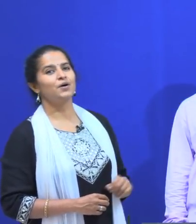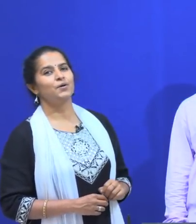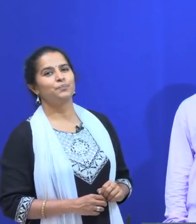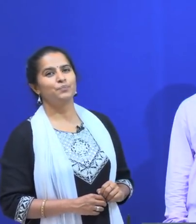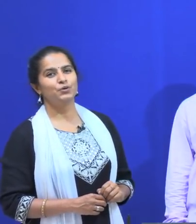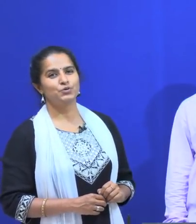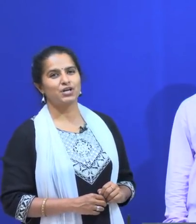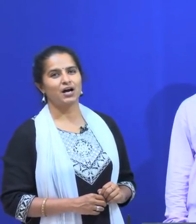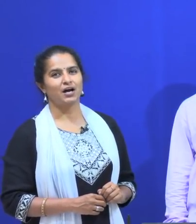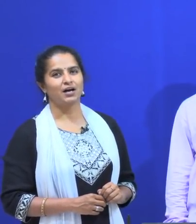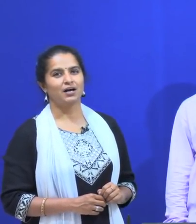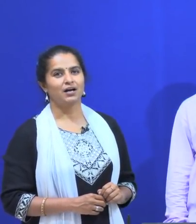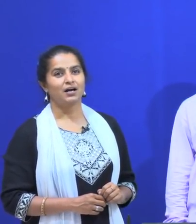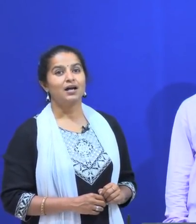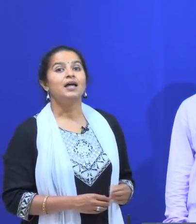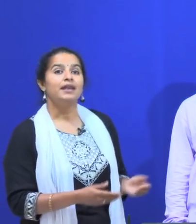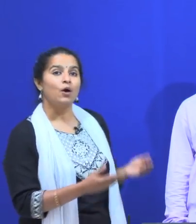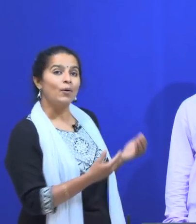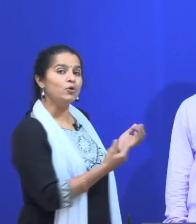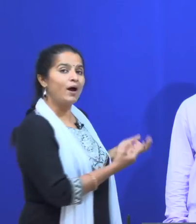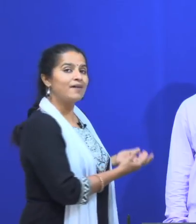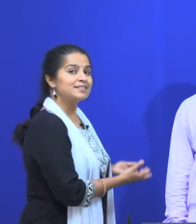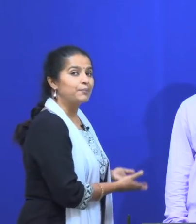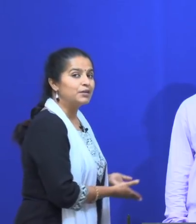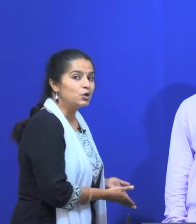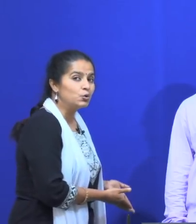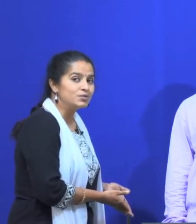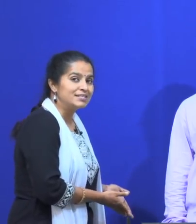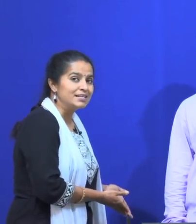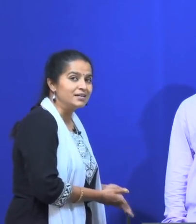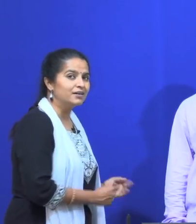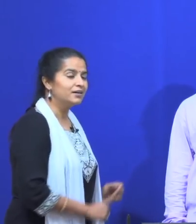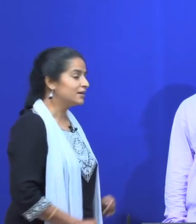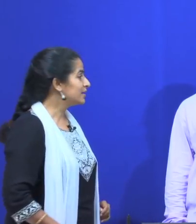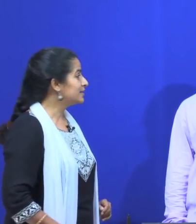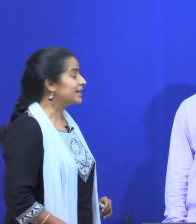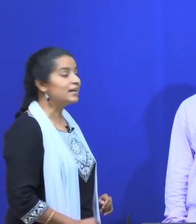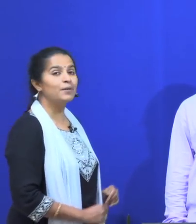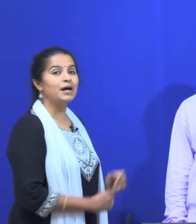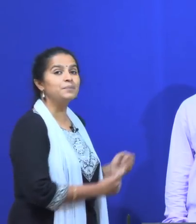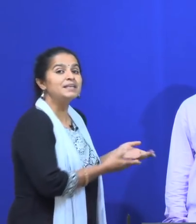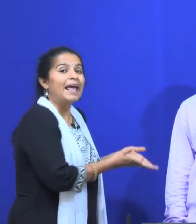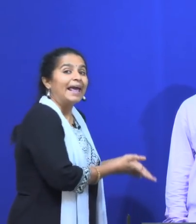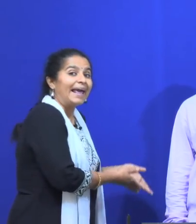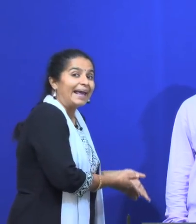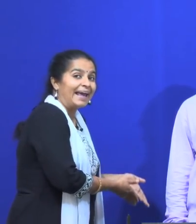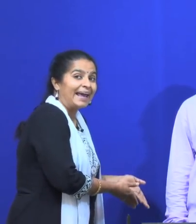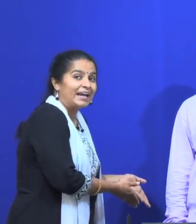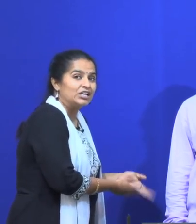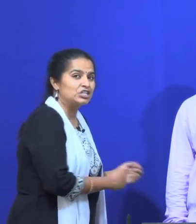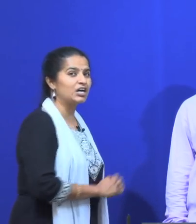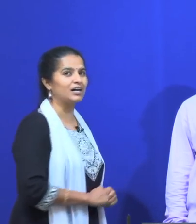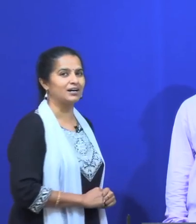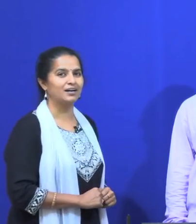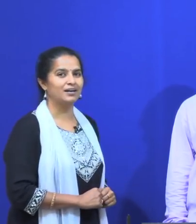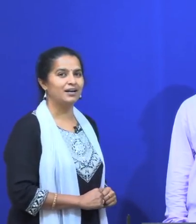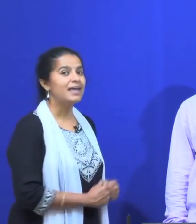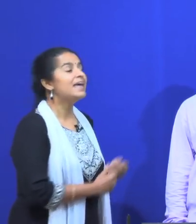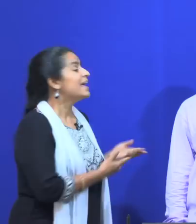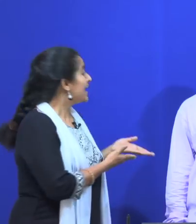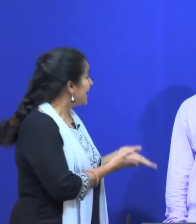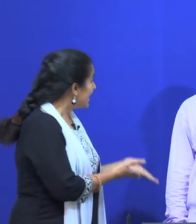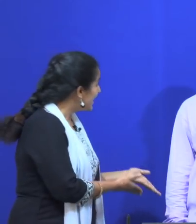Saha Piyushaha. Now when you have somebody who is near, then it becomes Eshaha.